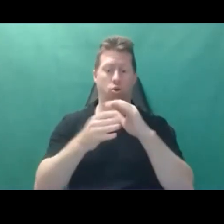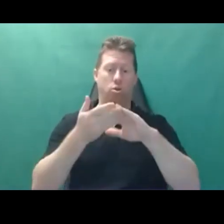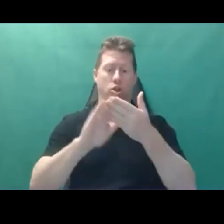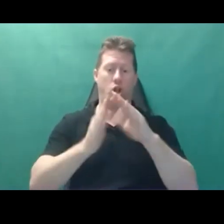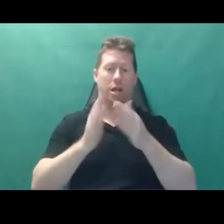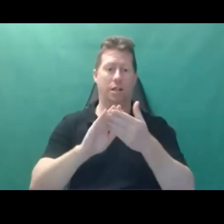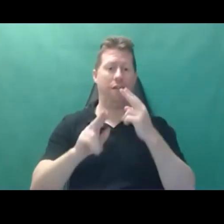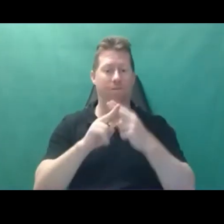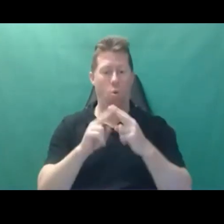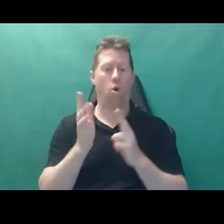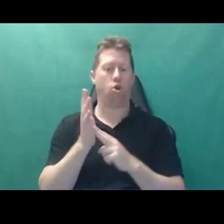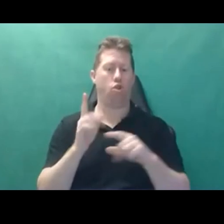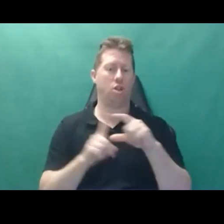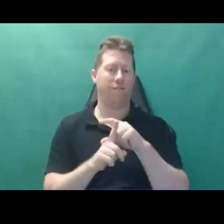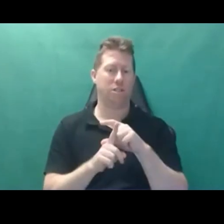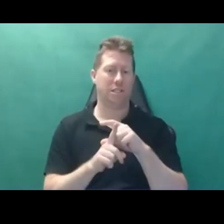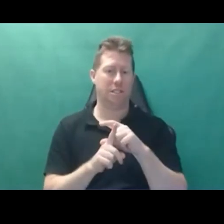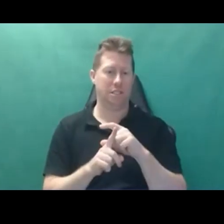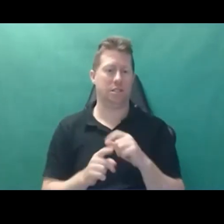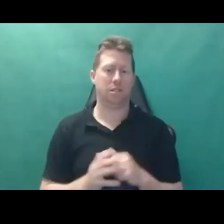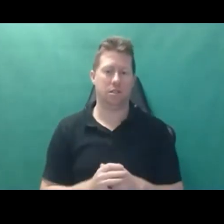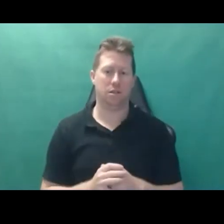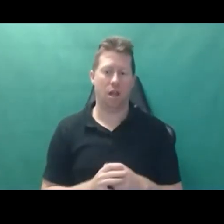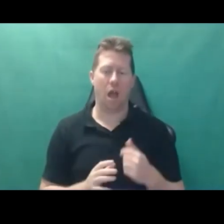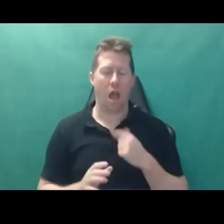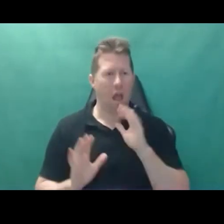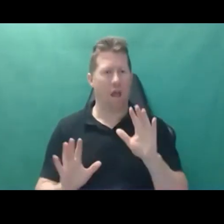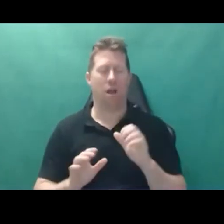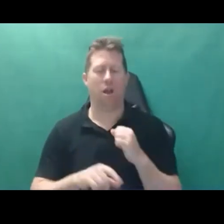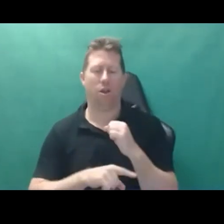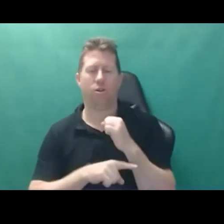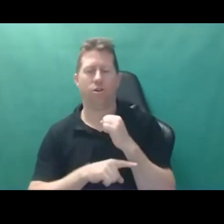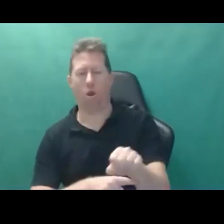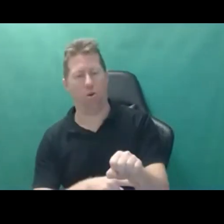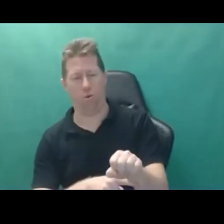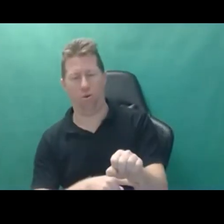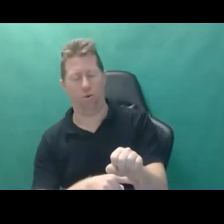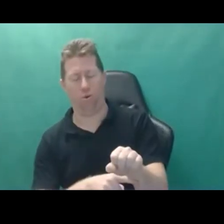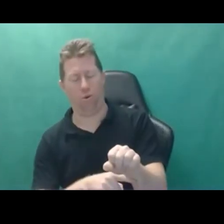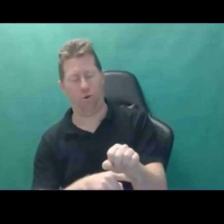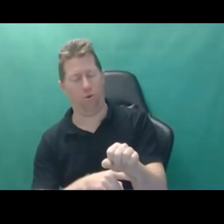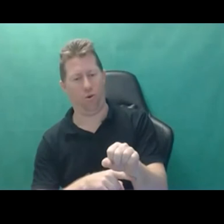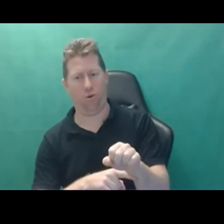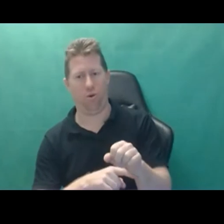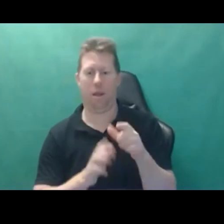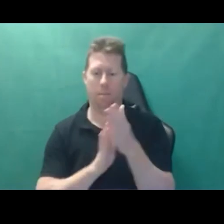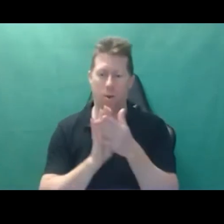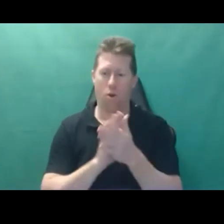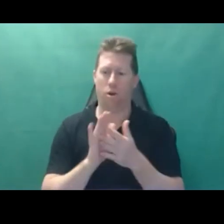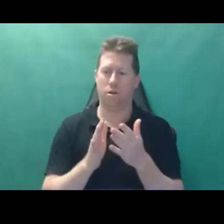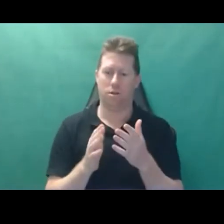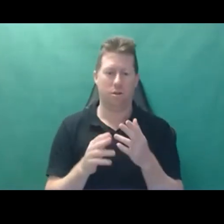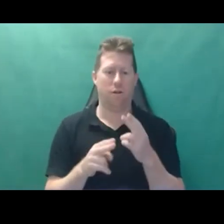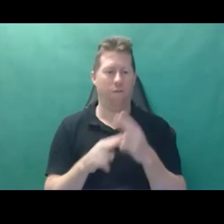neurodiversity. Um, no, I, which I really oppose because it's, they're all doctors and lawyers and I'm,